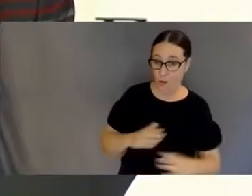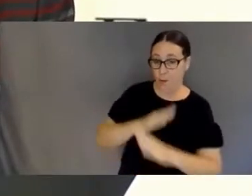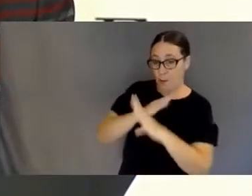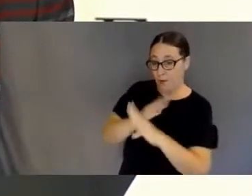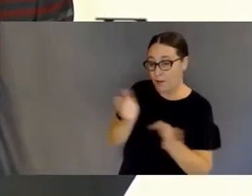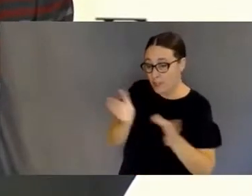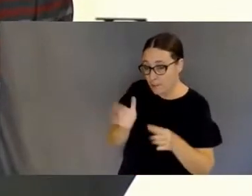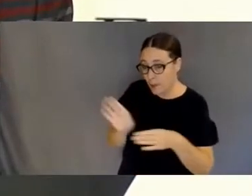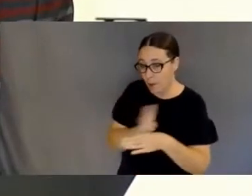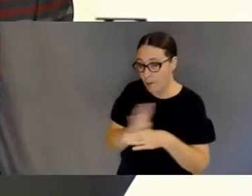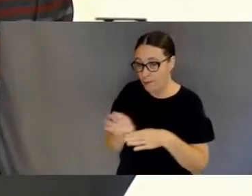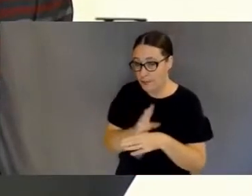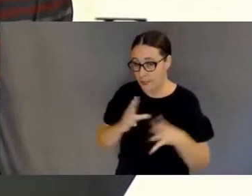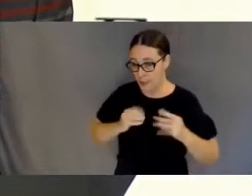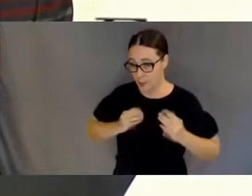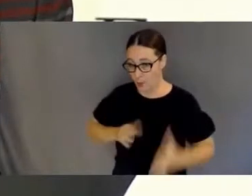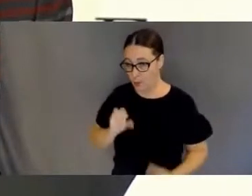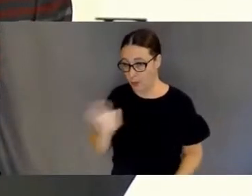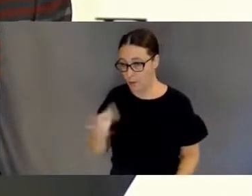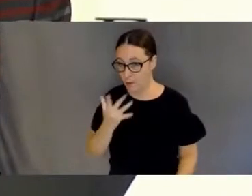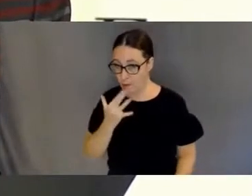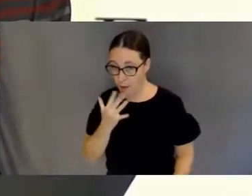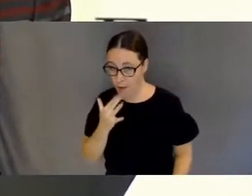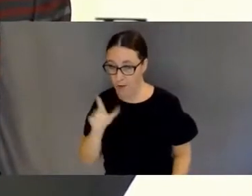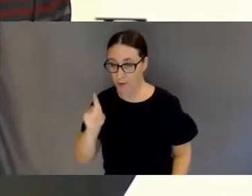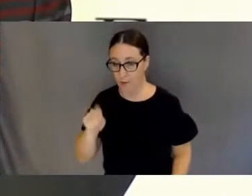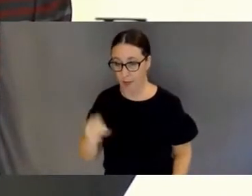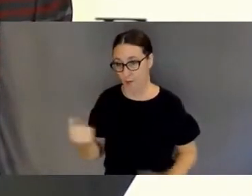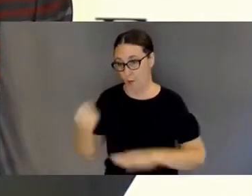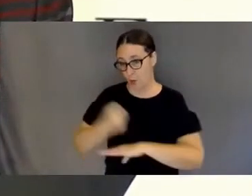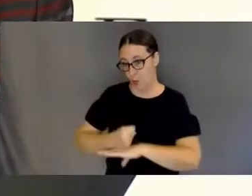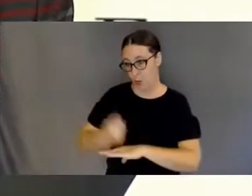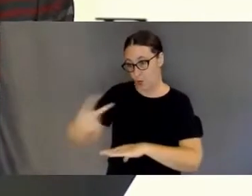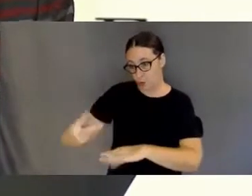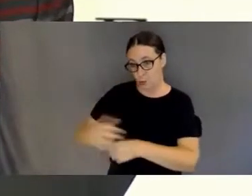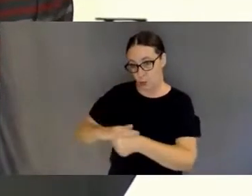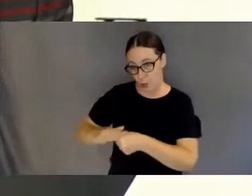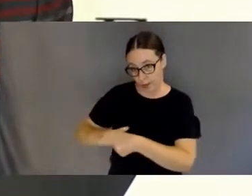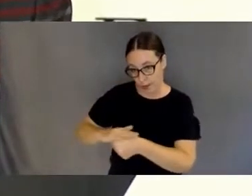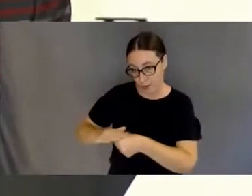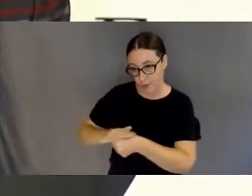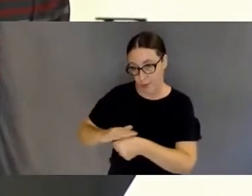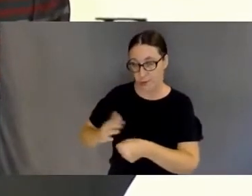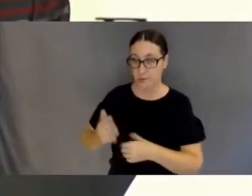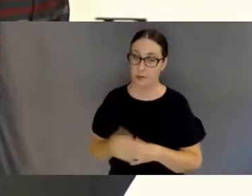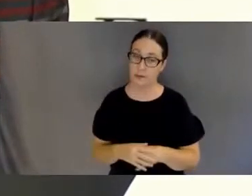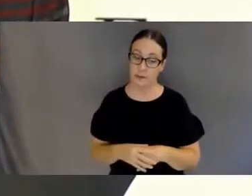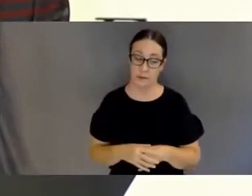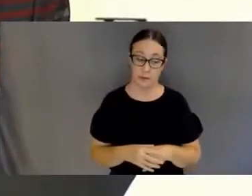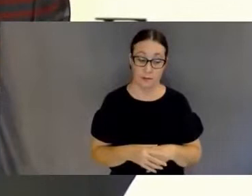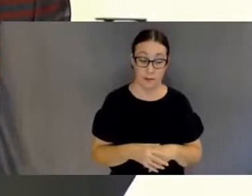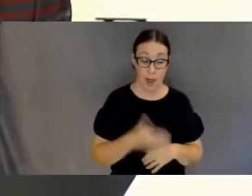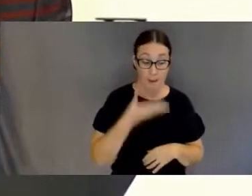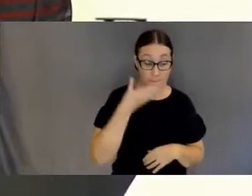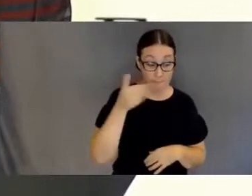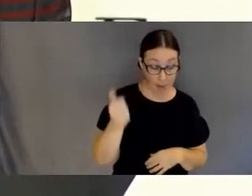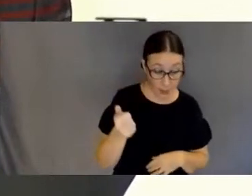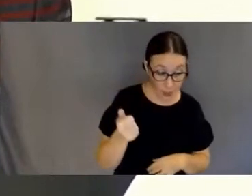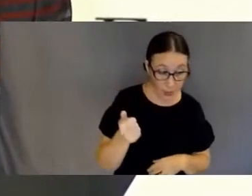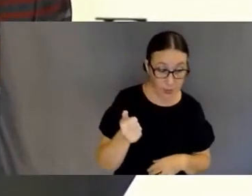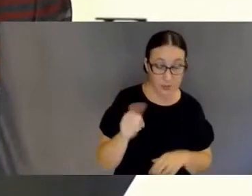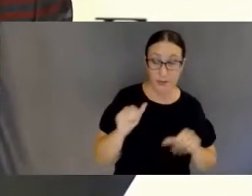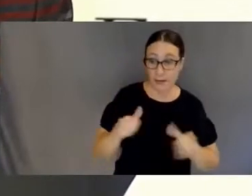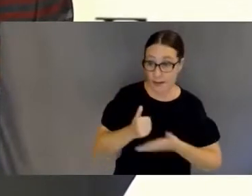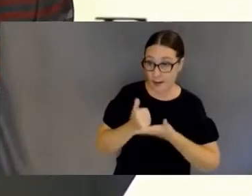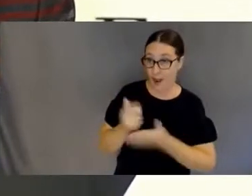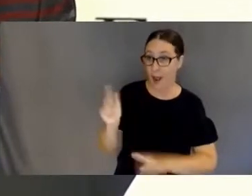business owners of color from closing 2 of their locations. And better yet, it will help people